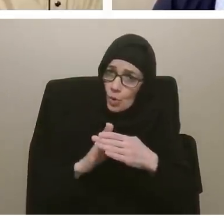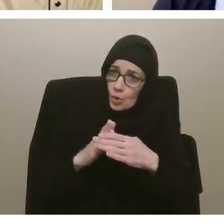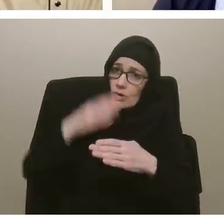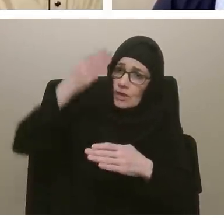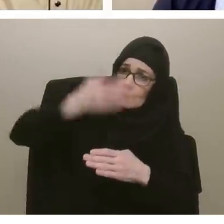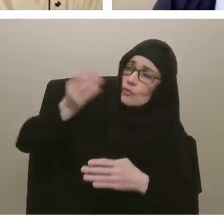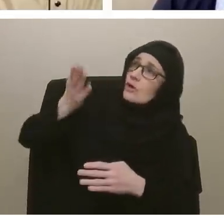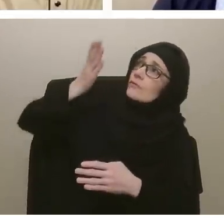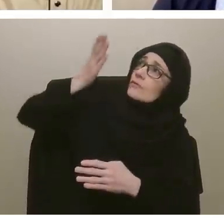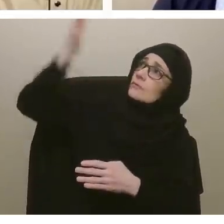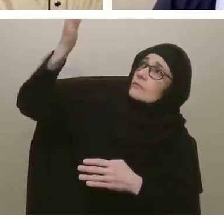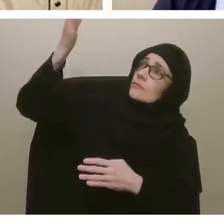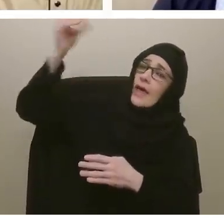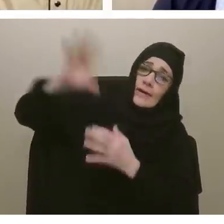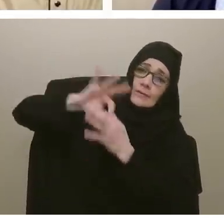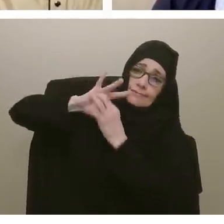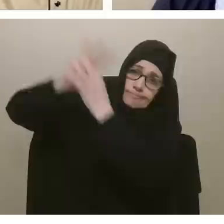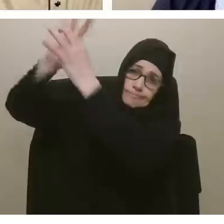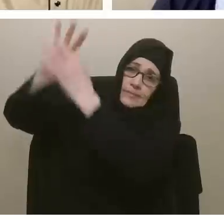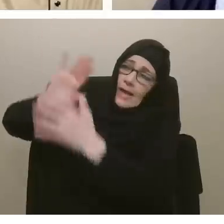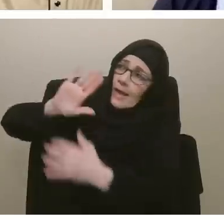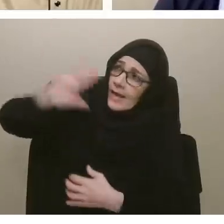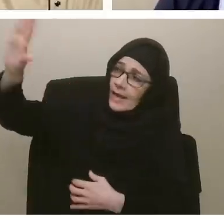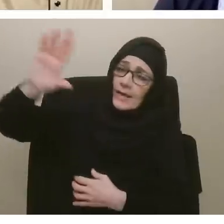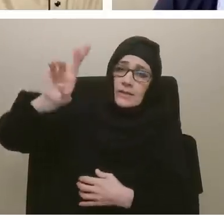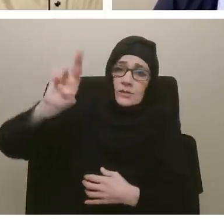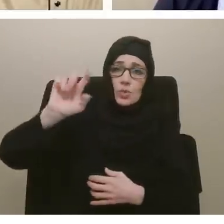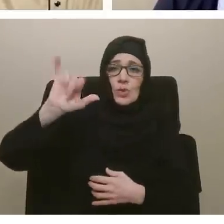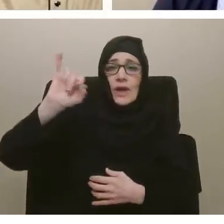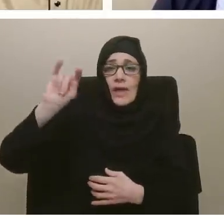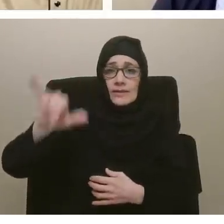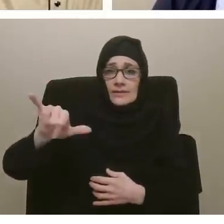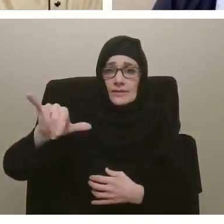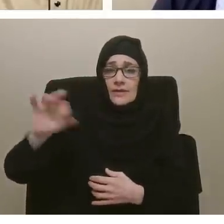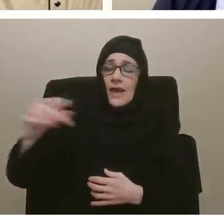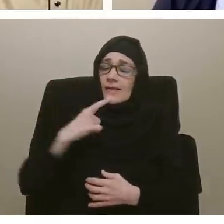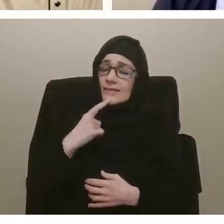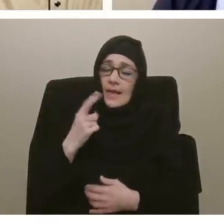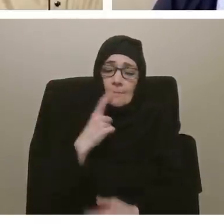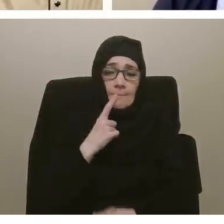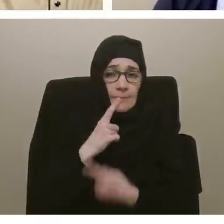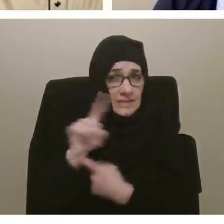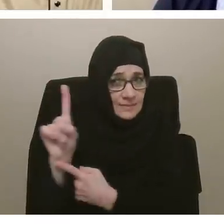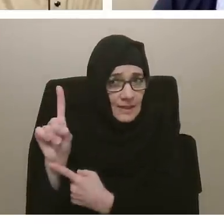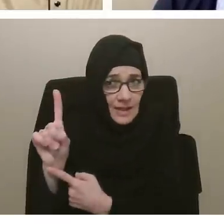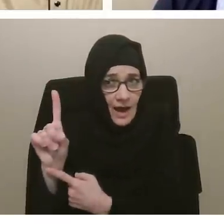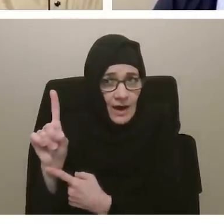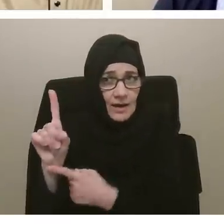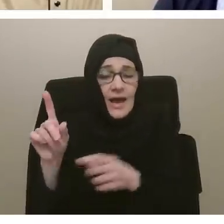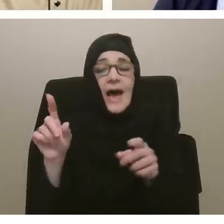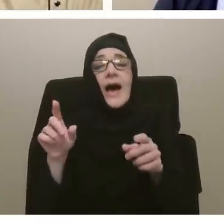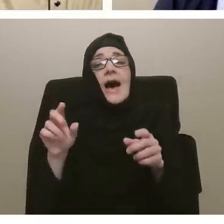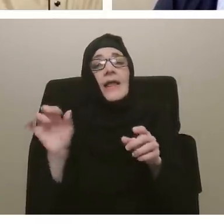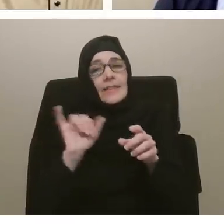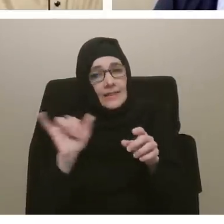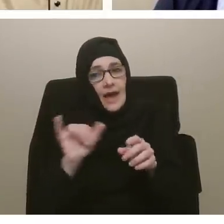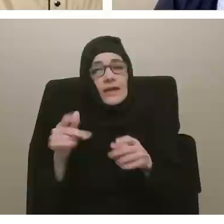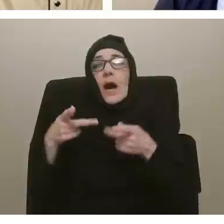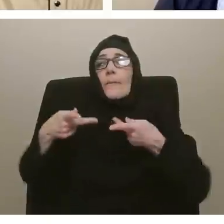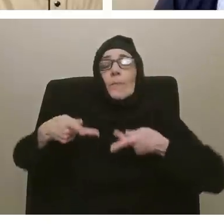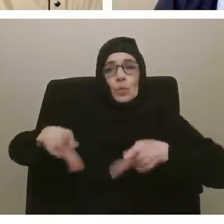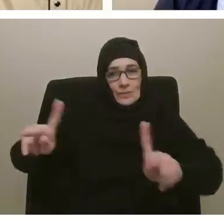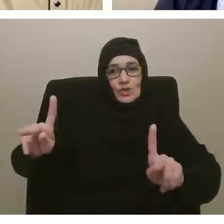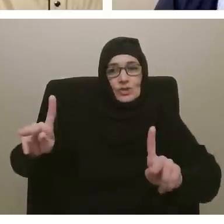the his reality, say Bismillah as a, you know, as a permission, say Ya Rabbi, you know,